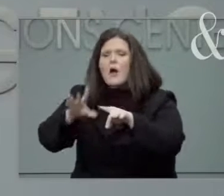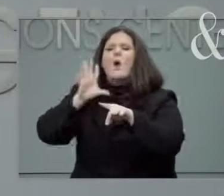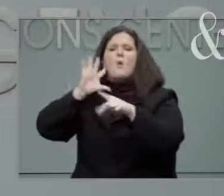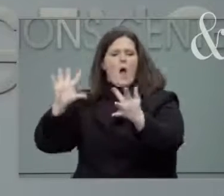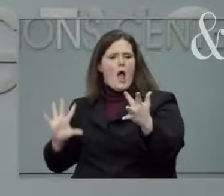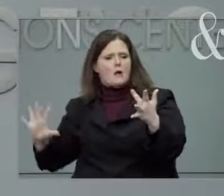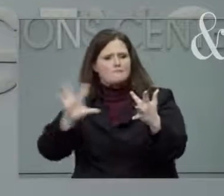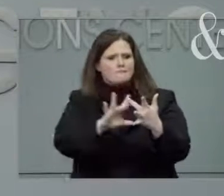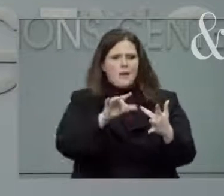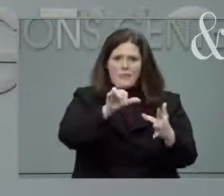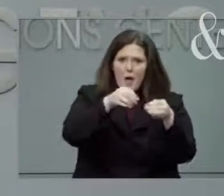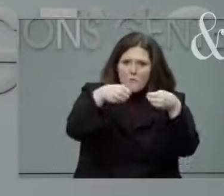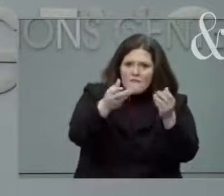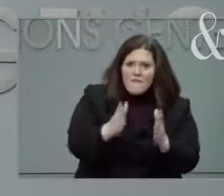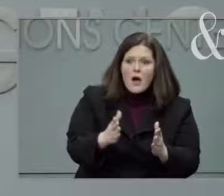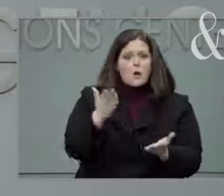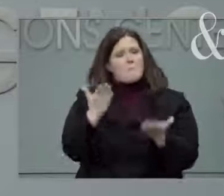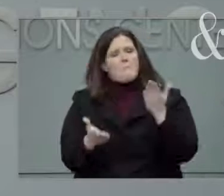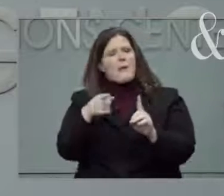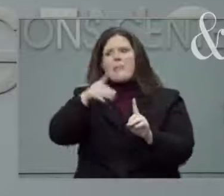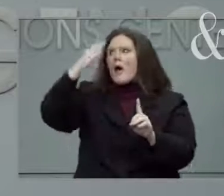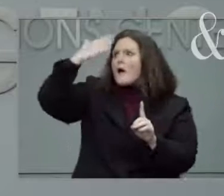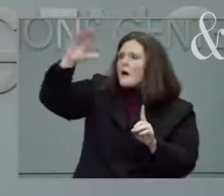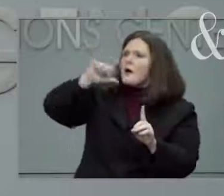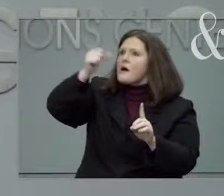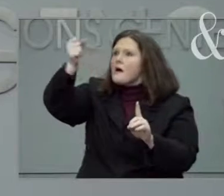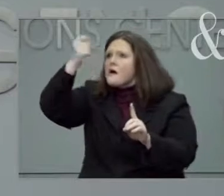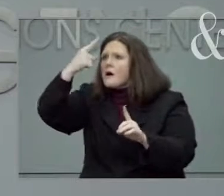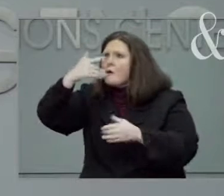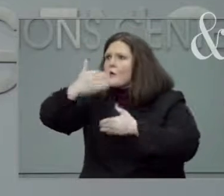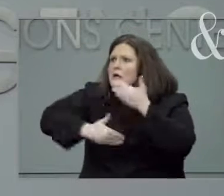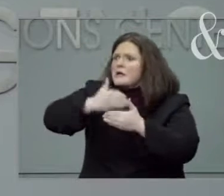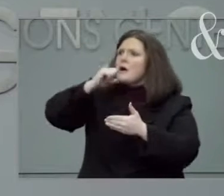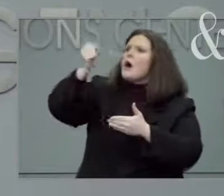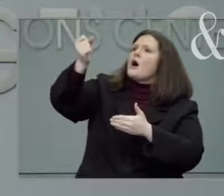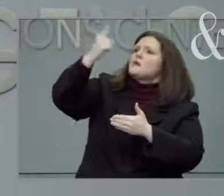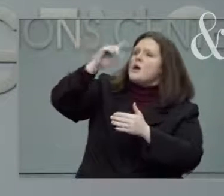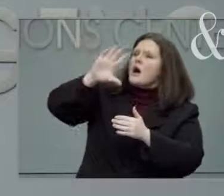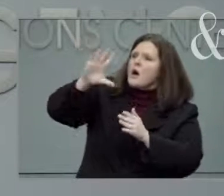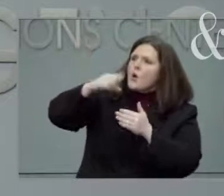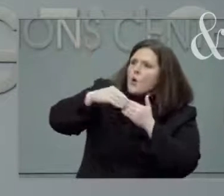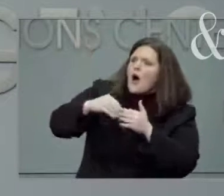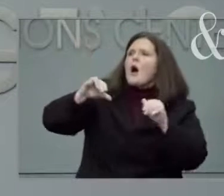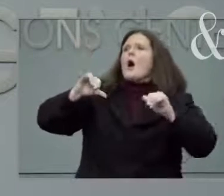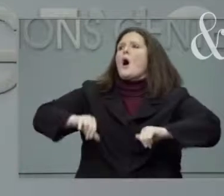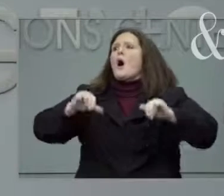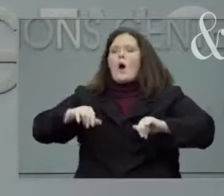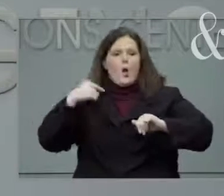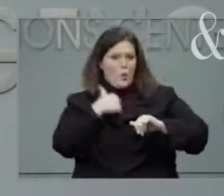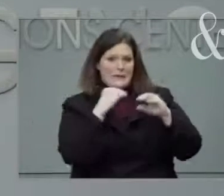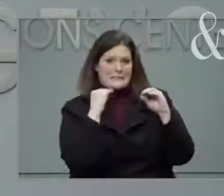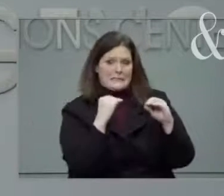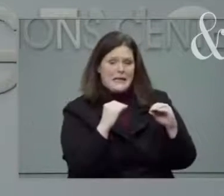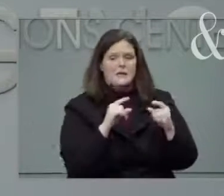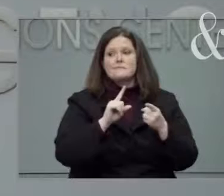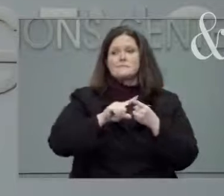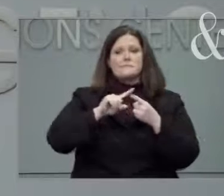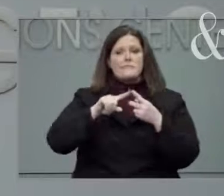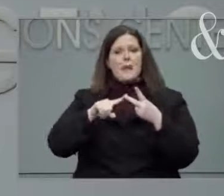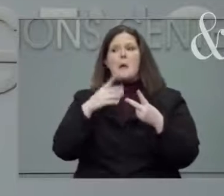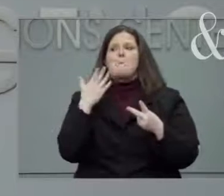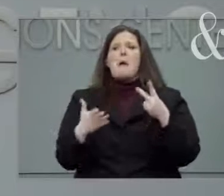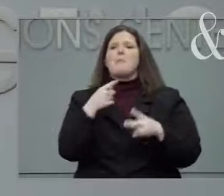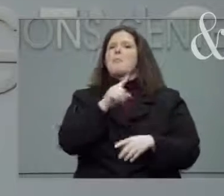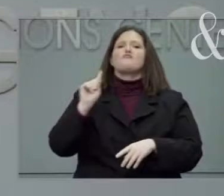for whether is it just education that they need, or is there something more, as well as working closely with our boards, as I said, of